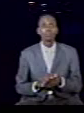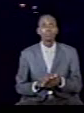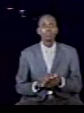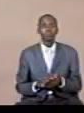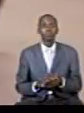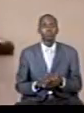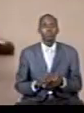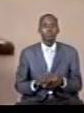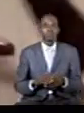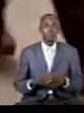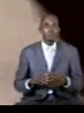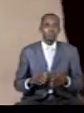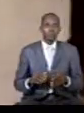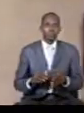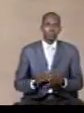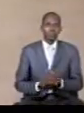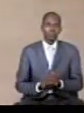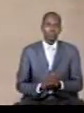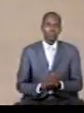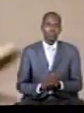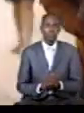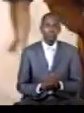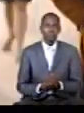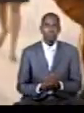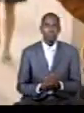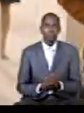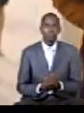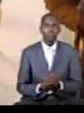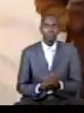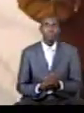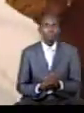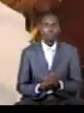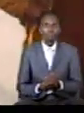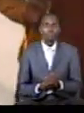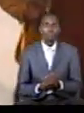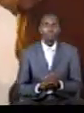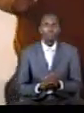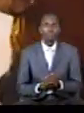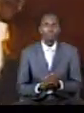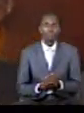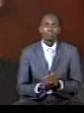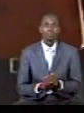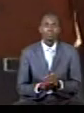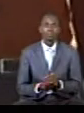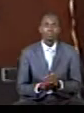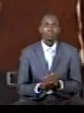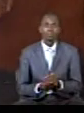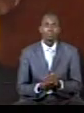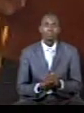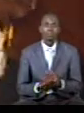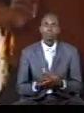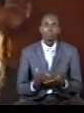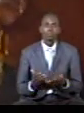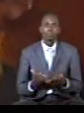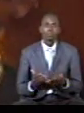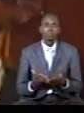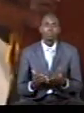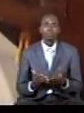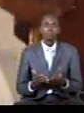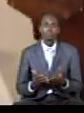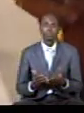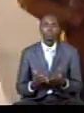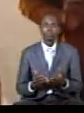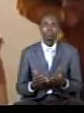world and its populations, there's a diversity in ages, in genders, ethnicities, races,